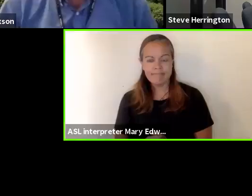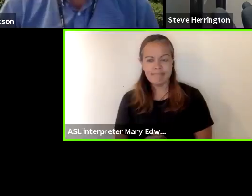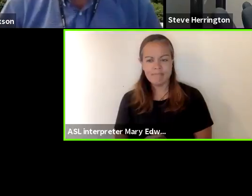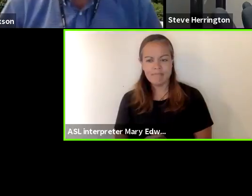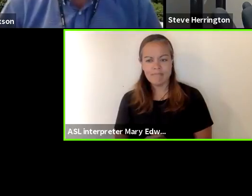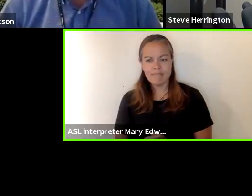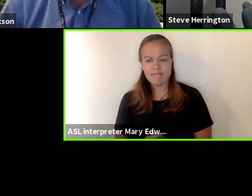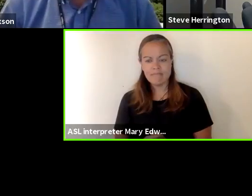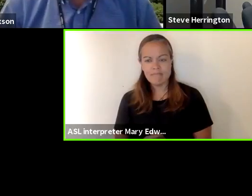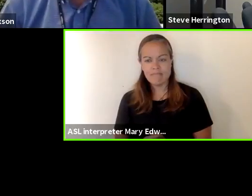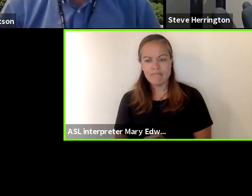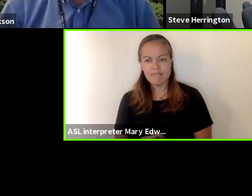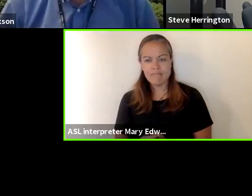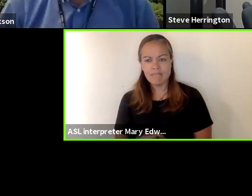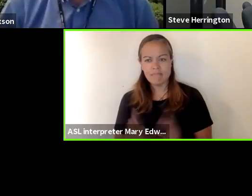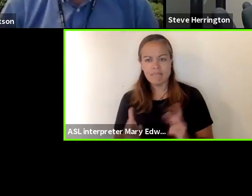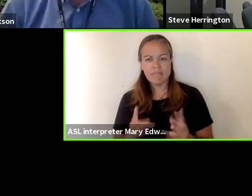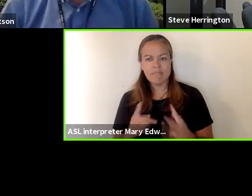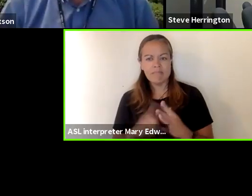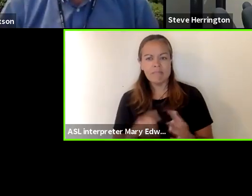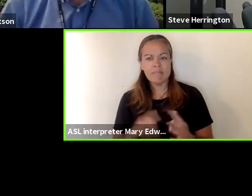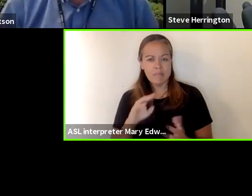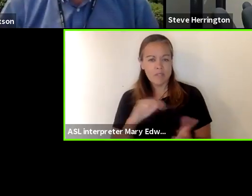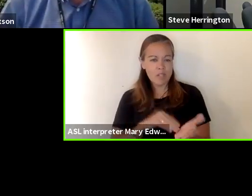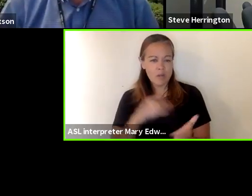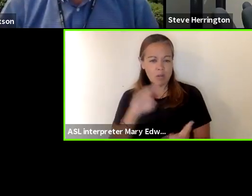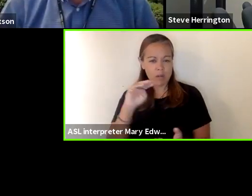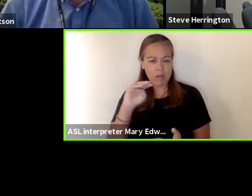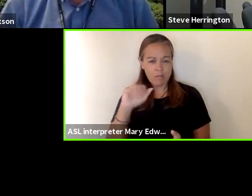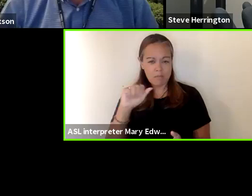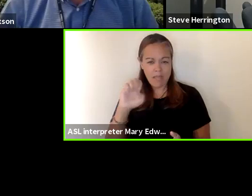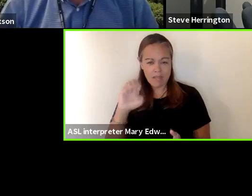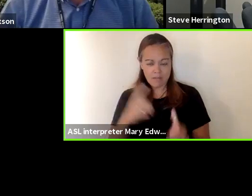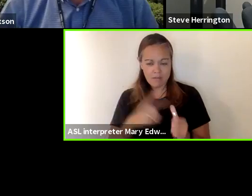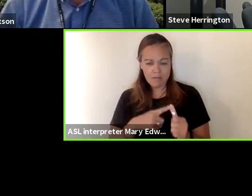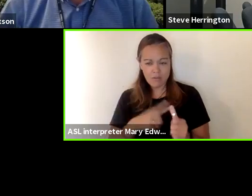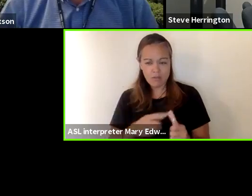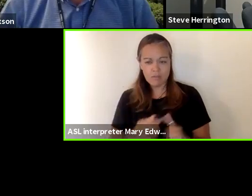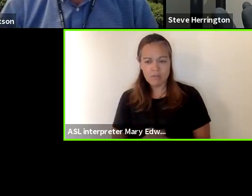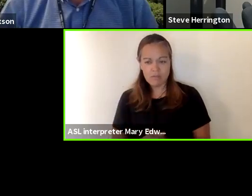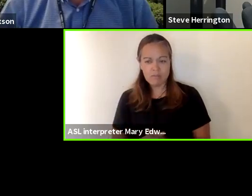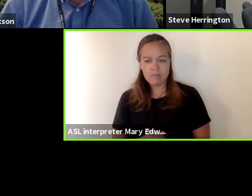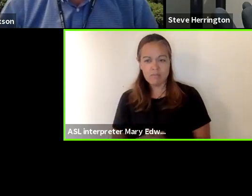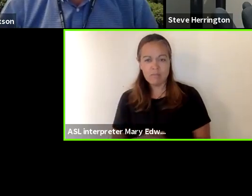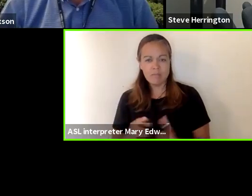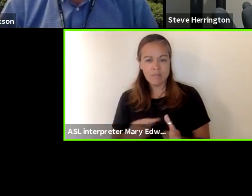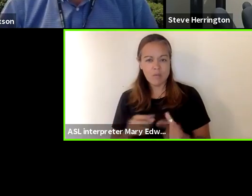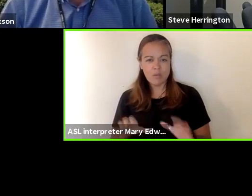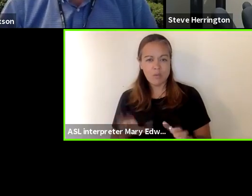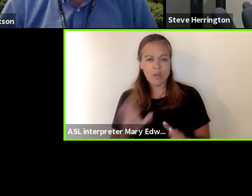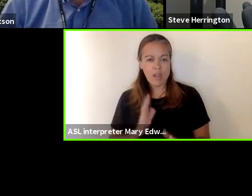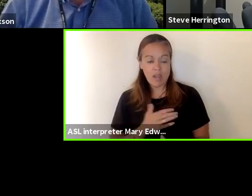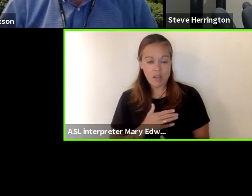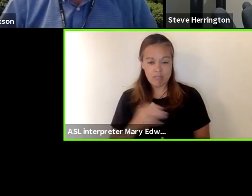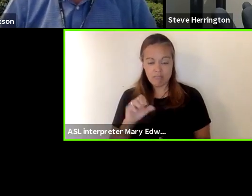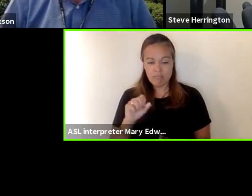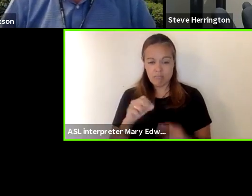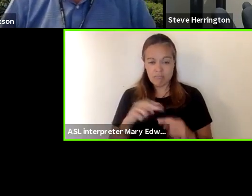i think we'll start with dr mace first you can have some introductory comments and then we'll do our slides dr mace